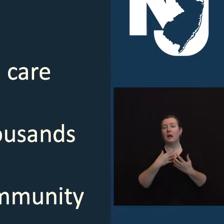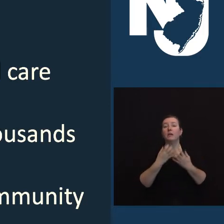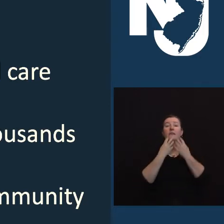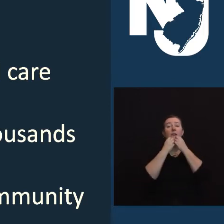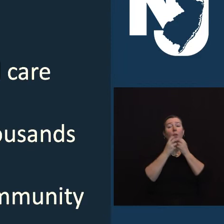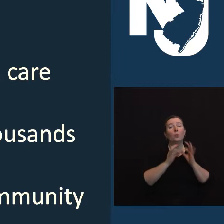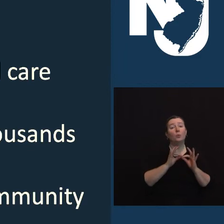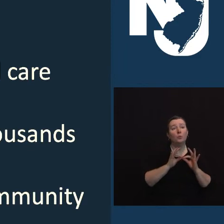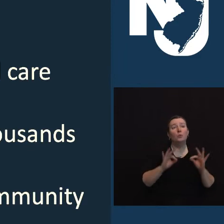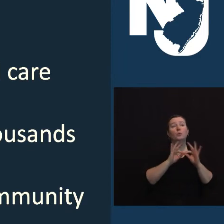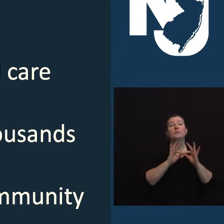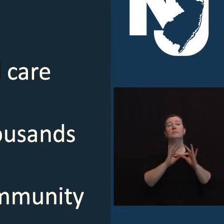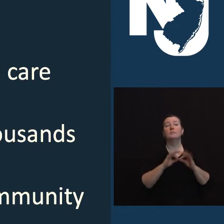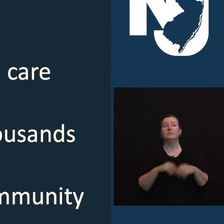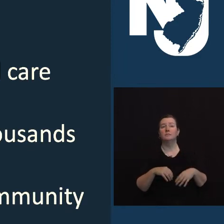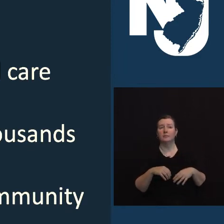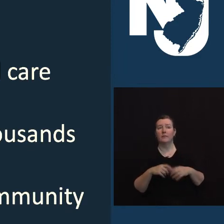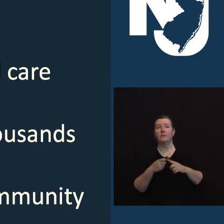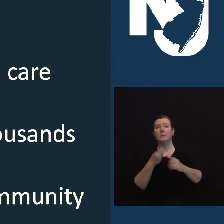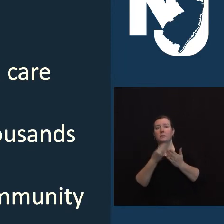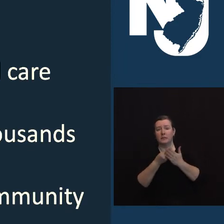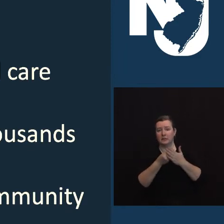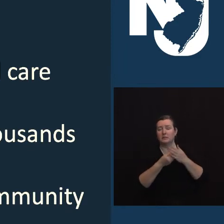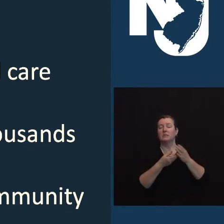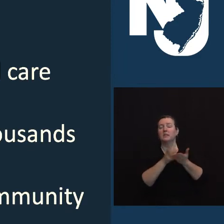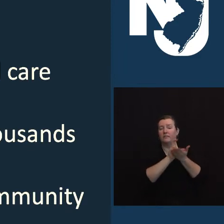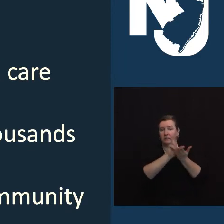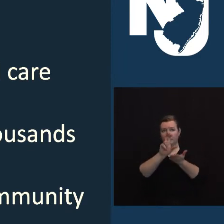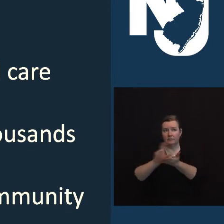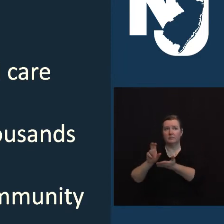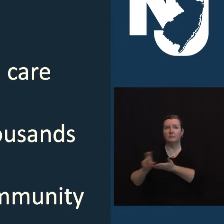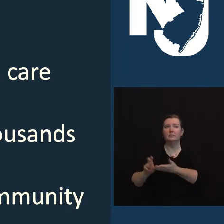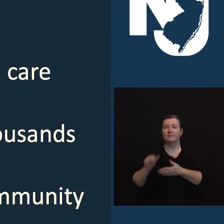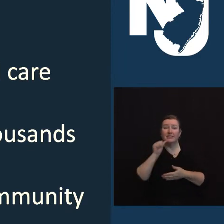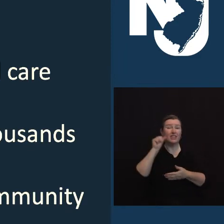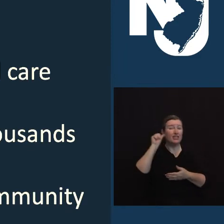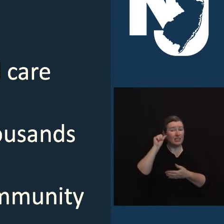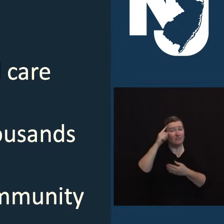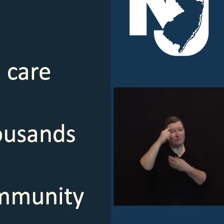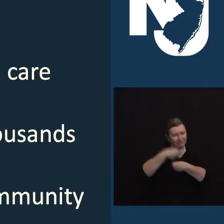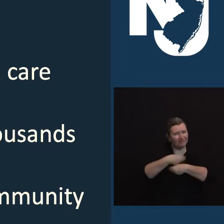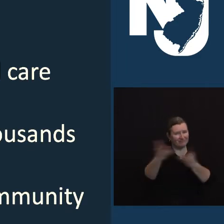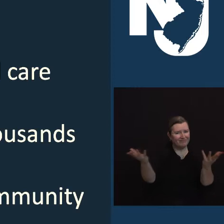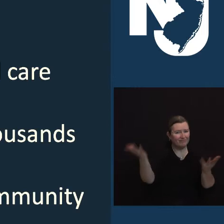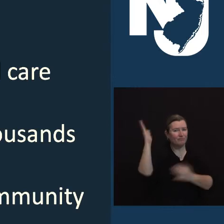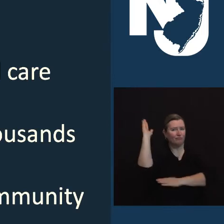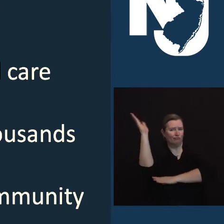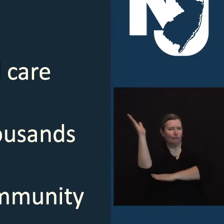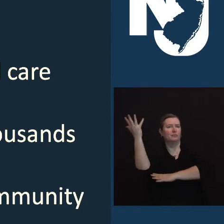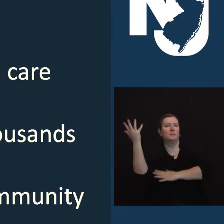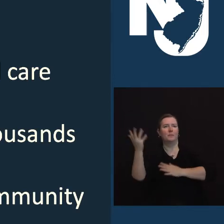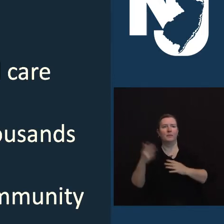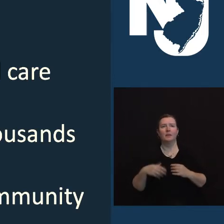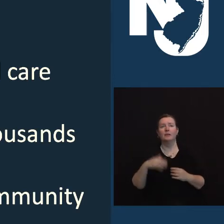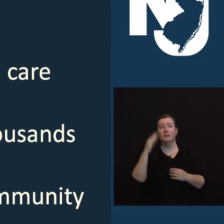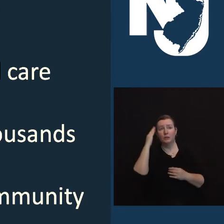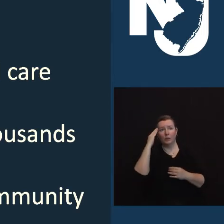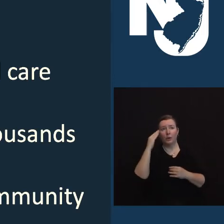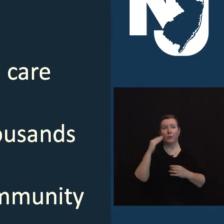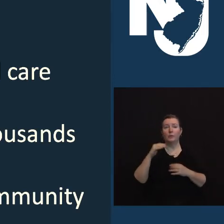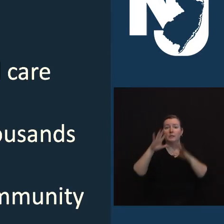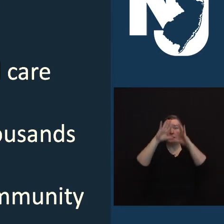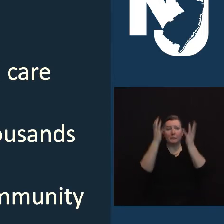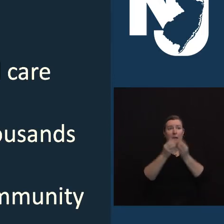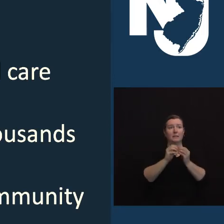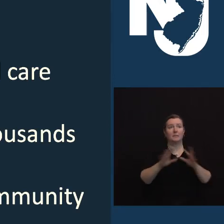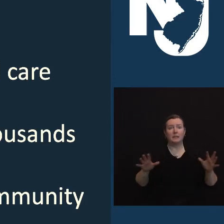As I said, now is not the time to shrink away from the opportunities that await us on the other side of this pandemic, but rather to lean into the